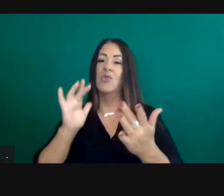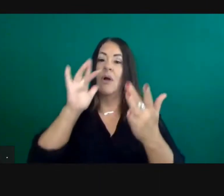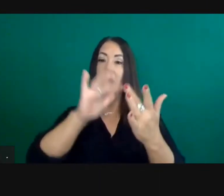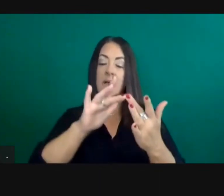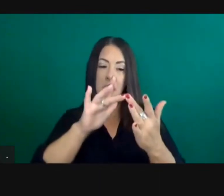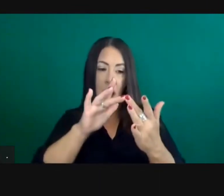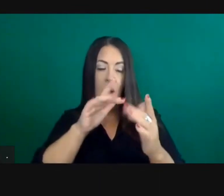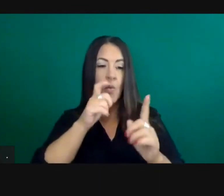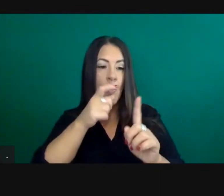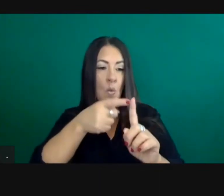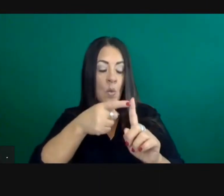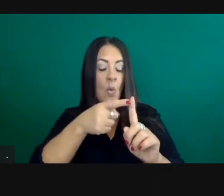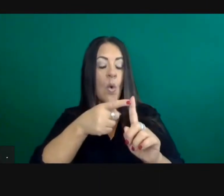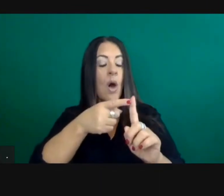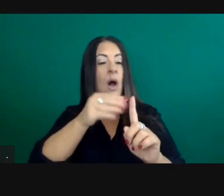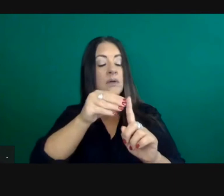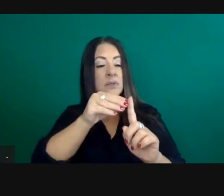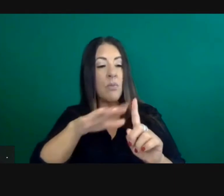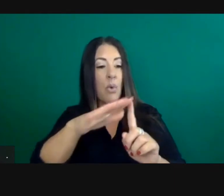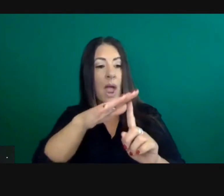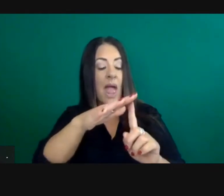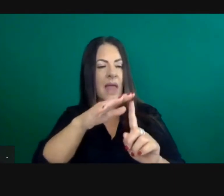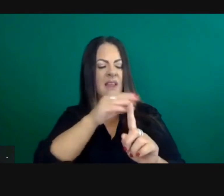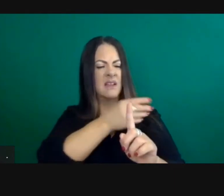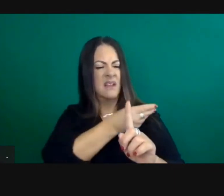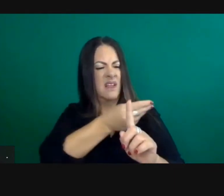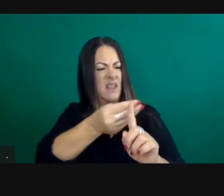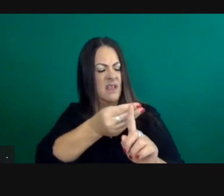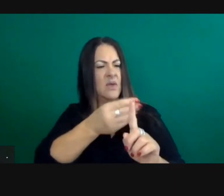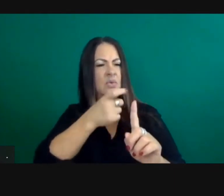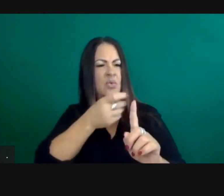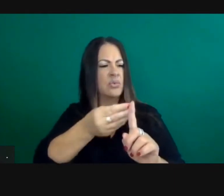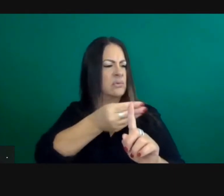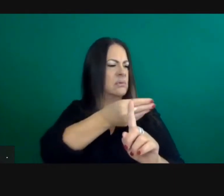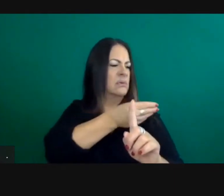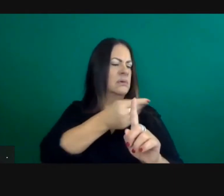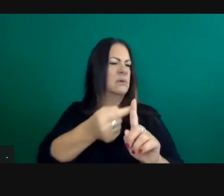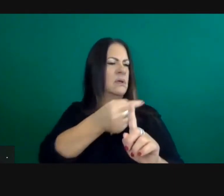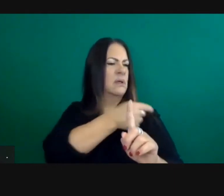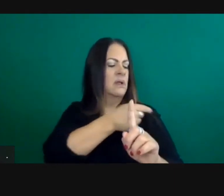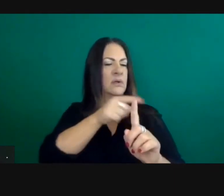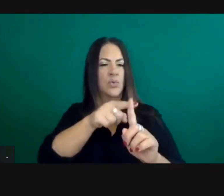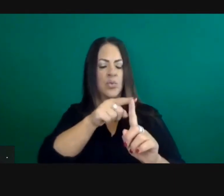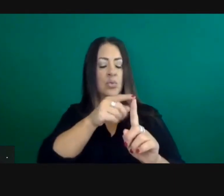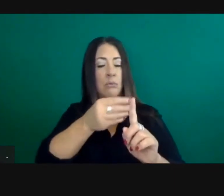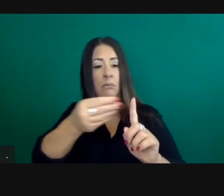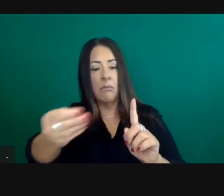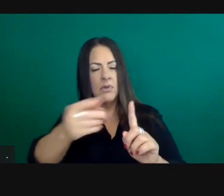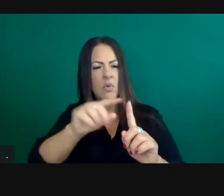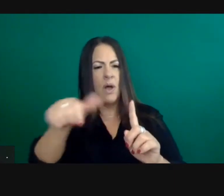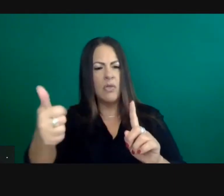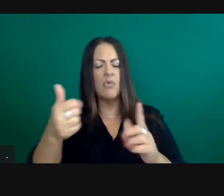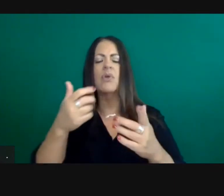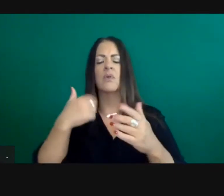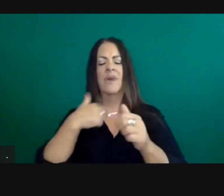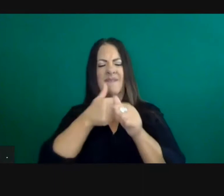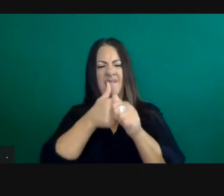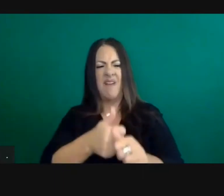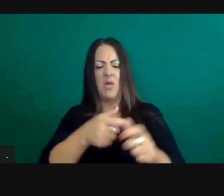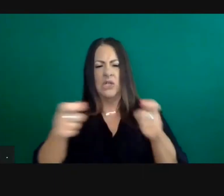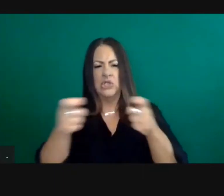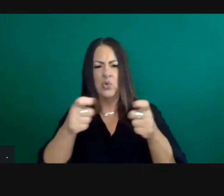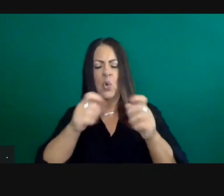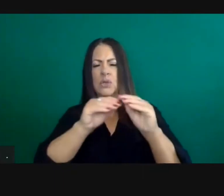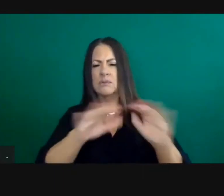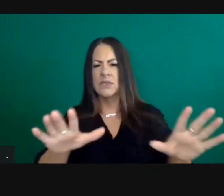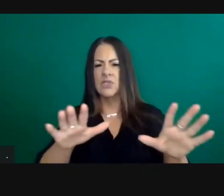supportive isolation is to be able to find those cases and then do something about it to control transmission. So that's why we